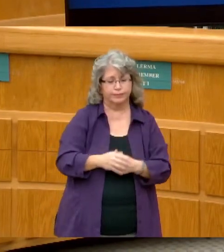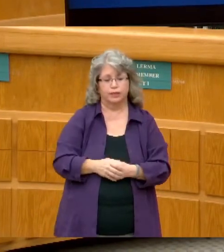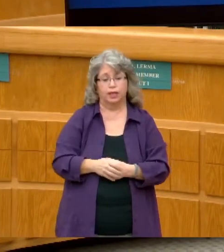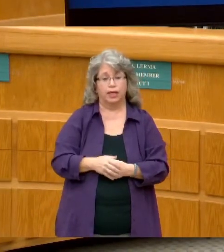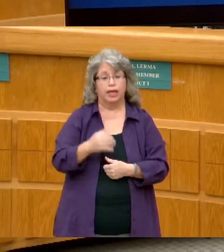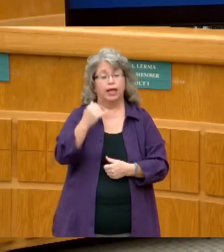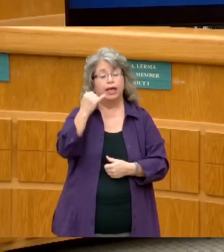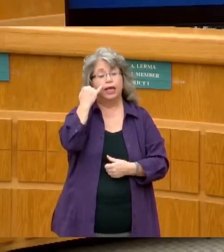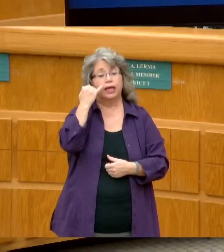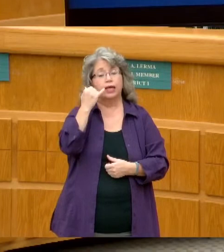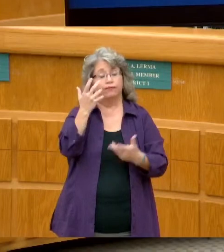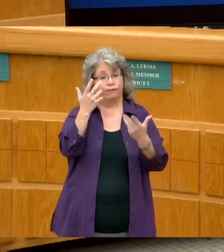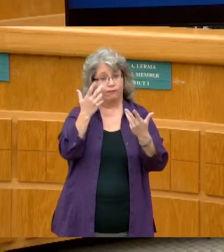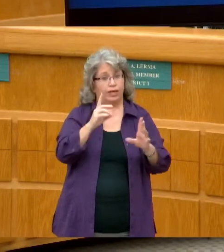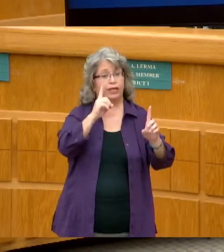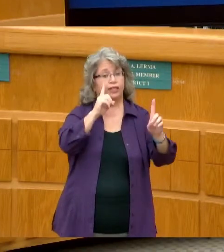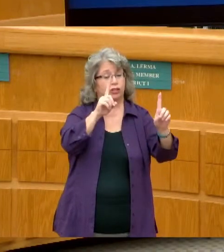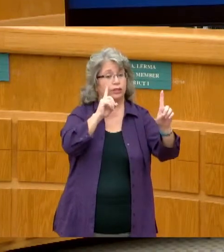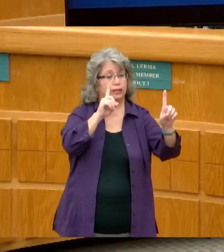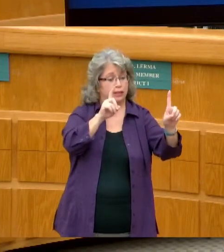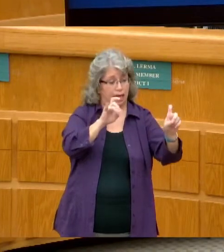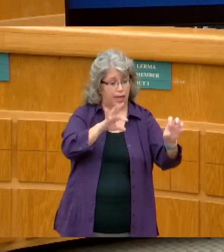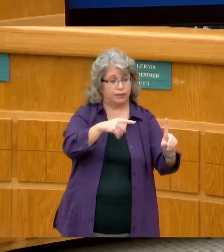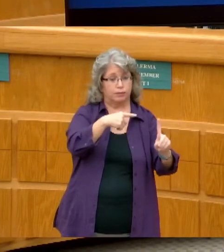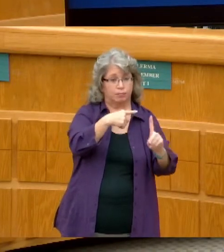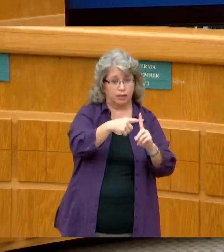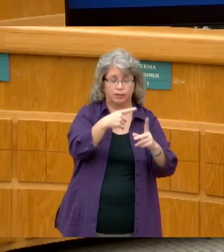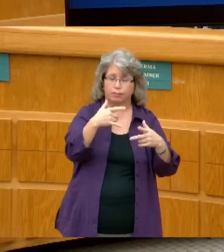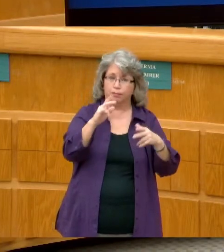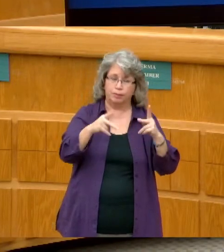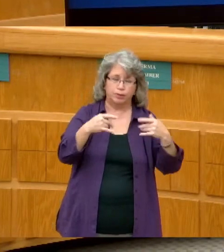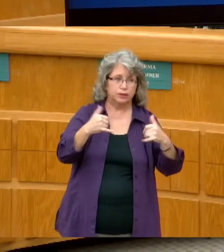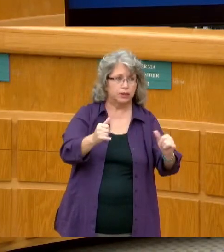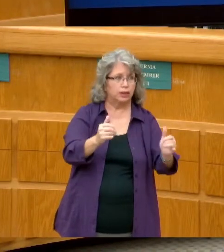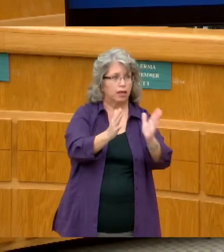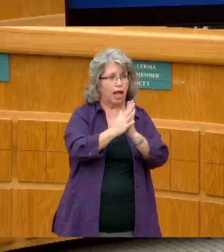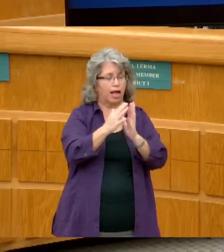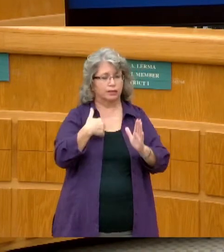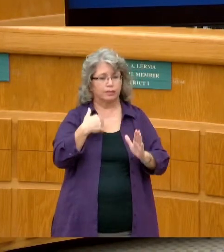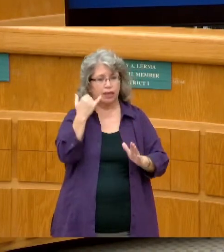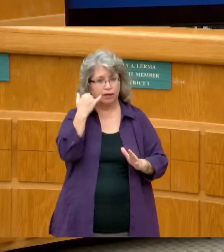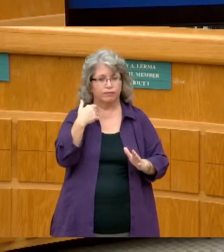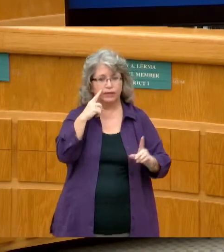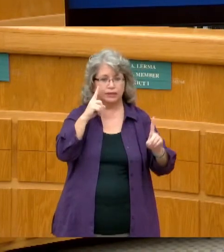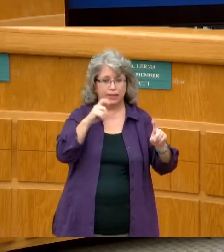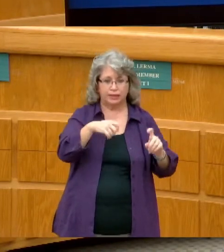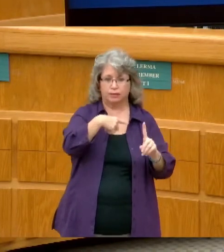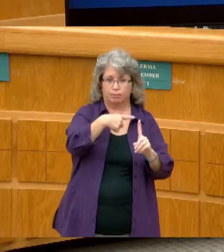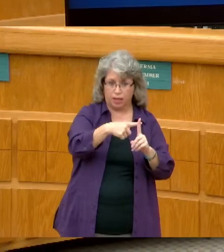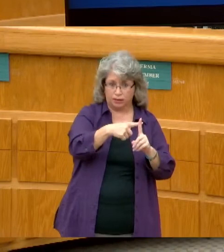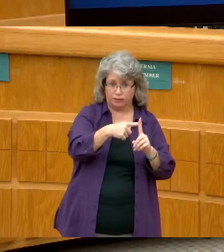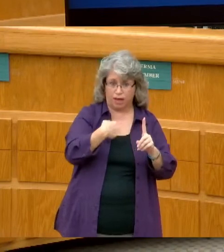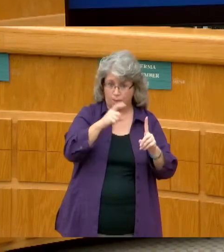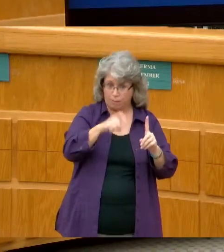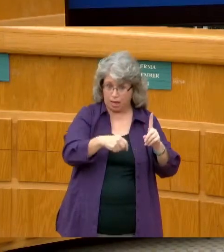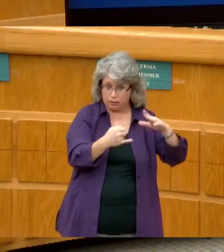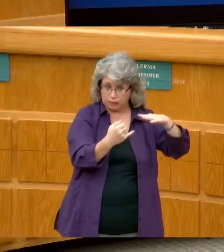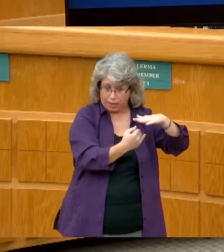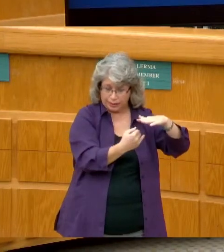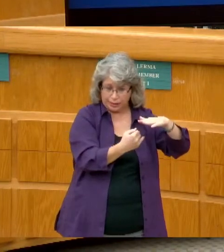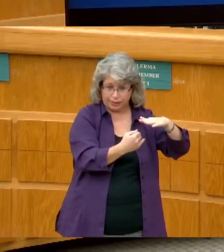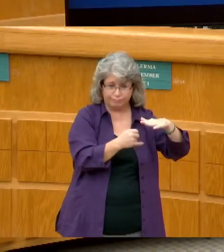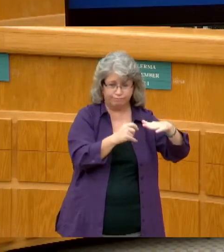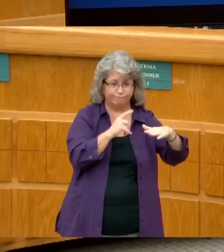positive, people still ask me to this day, do I have to go into isolation? The answer is absolutely yes. So it doesn't matter